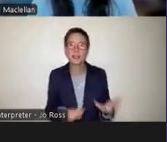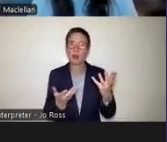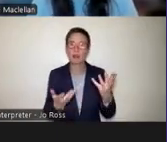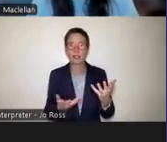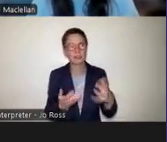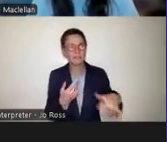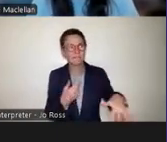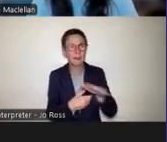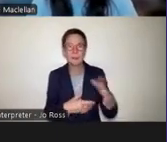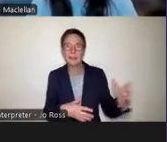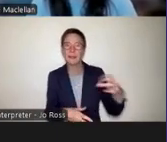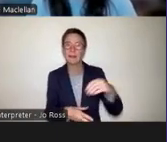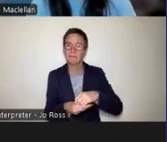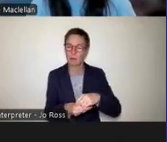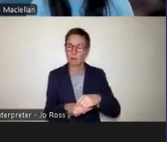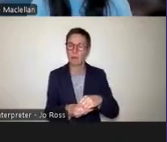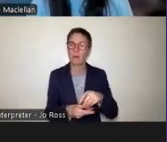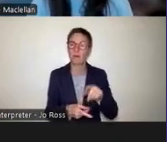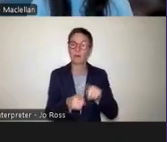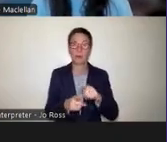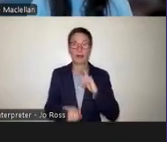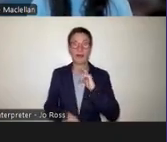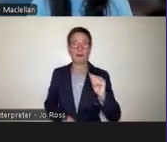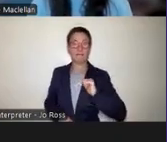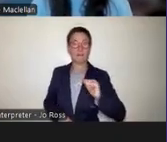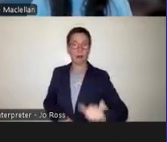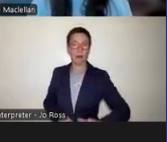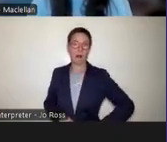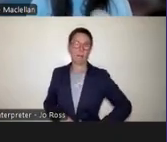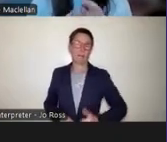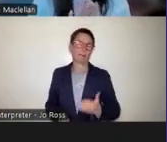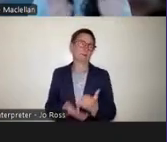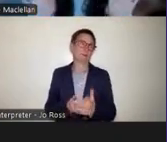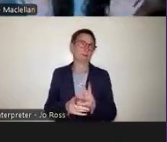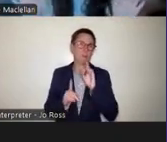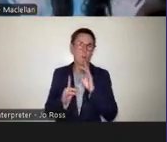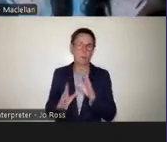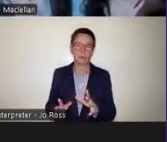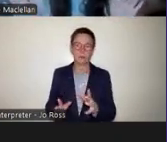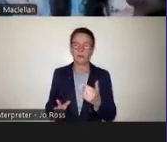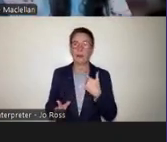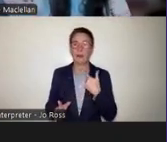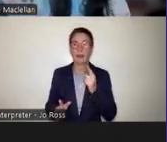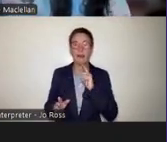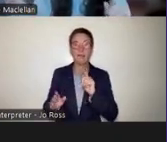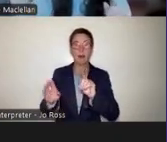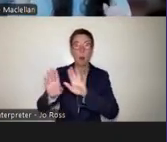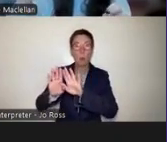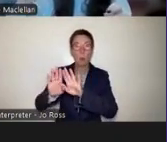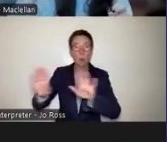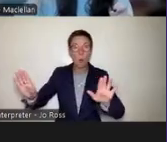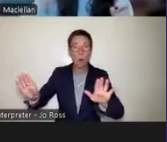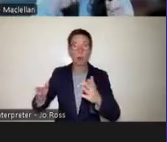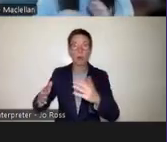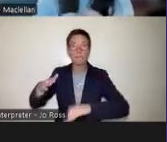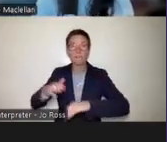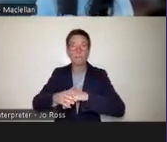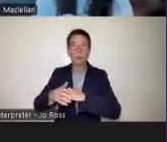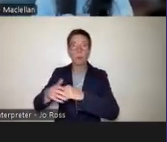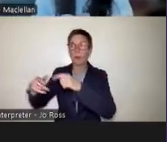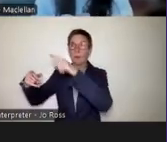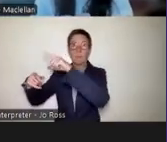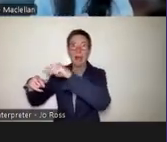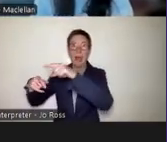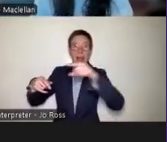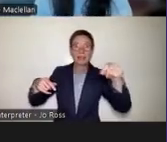they've got a farm, which is absolutely wonderful. They've got a wall full of wellies. So there's just pegs sticking out the wall with